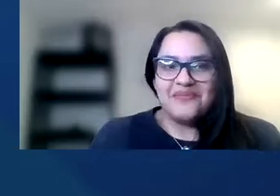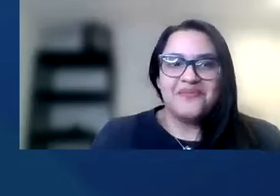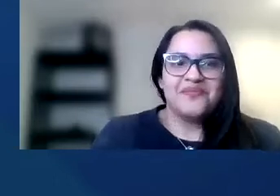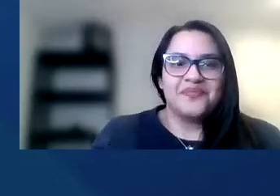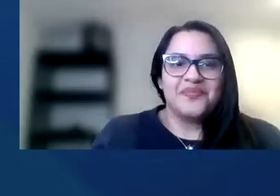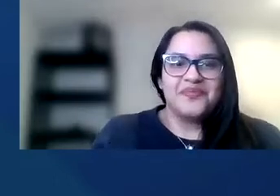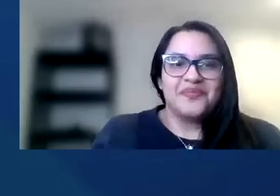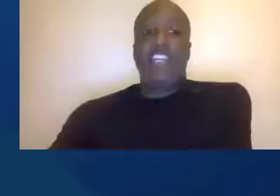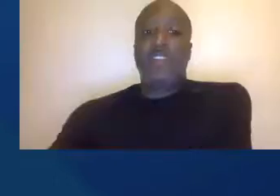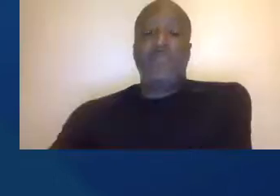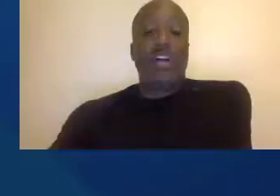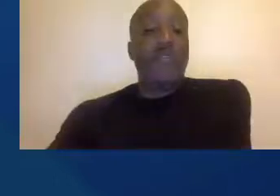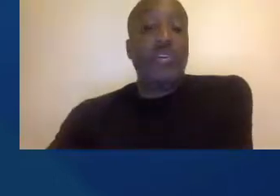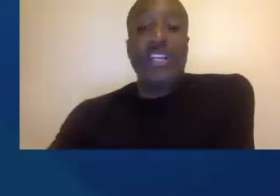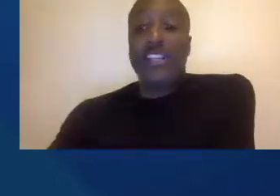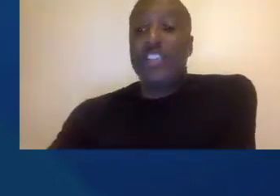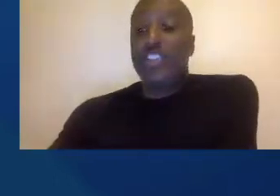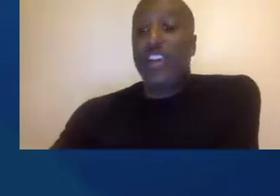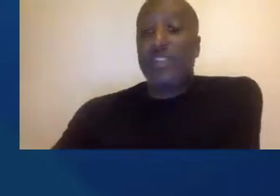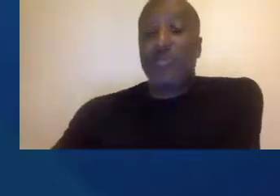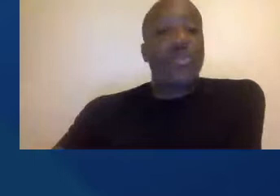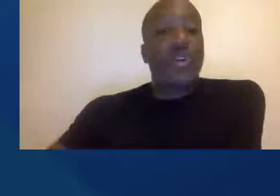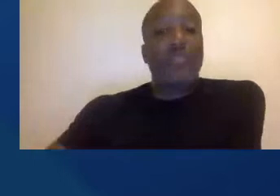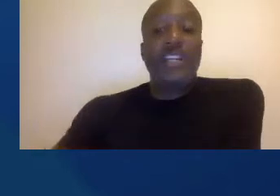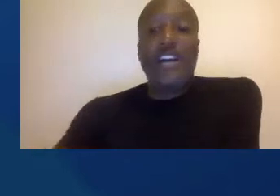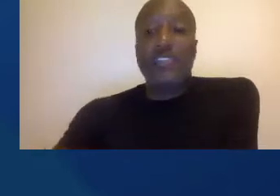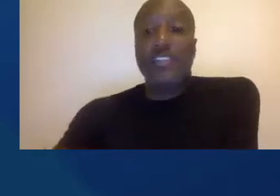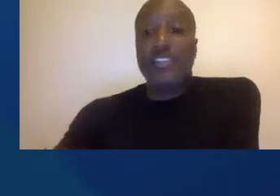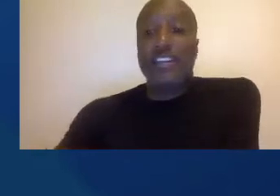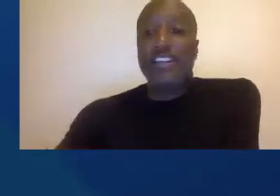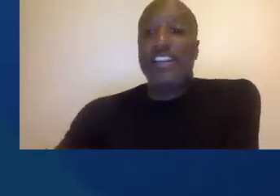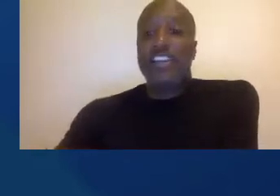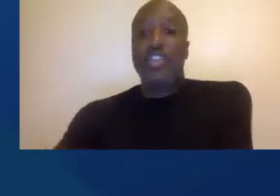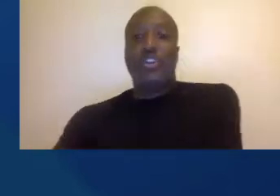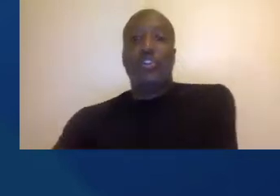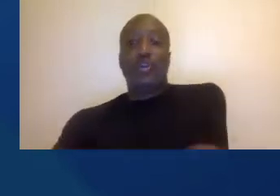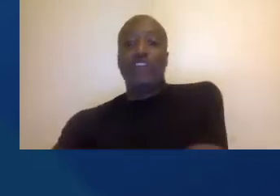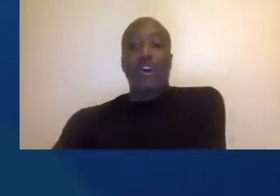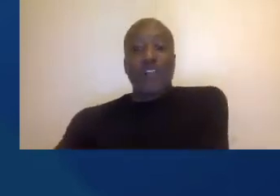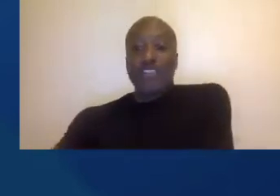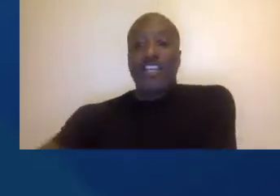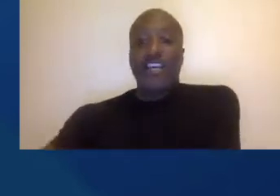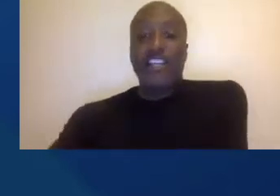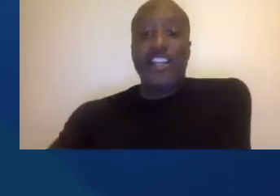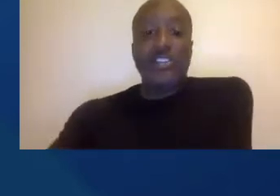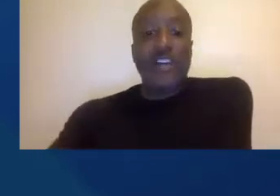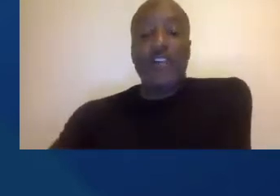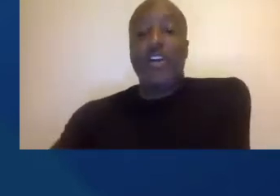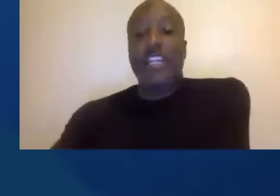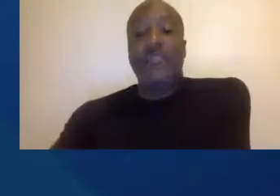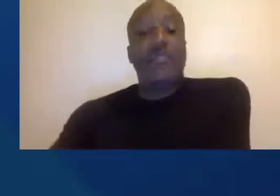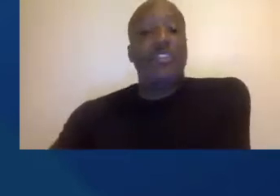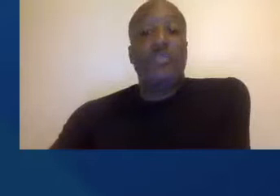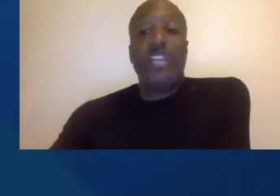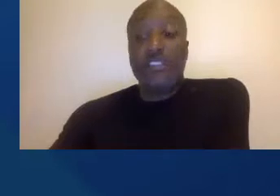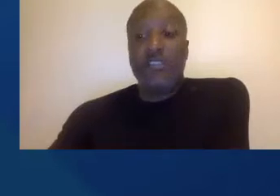Party. And as people have been putting in the chat, with Trump announcing that he's going to run for office again, it's definitely going to